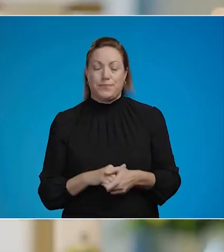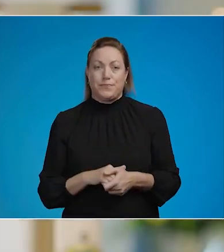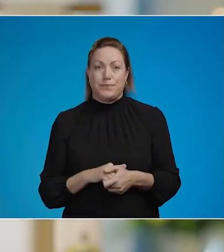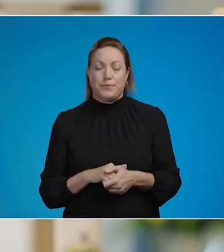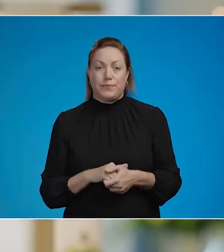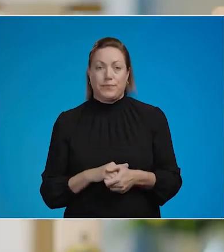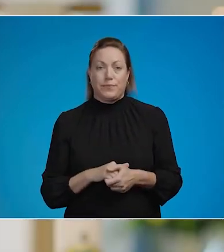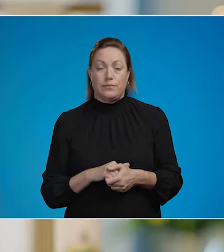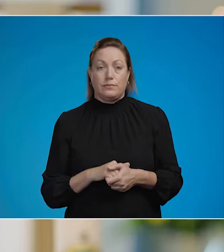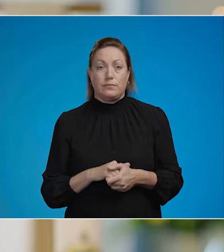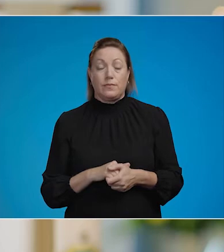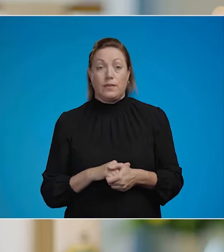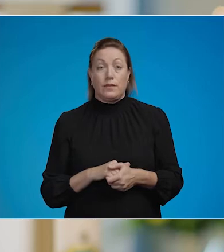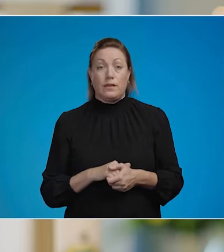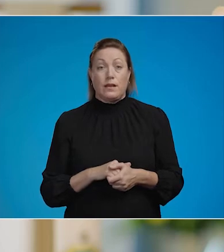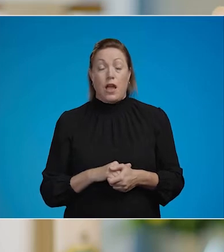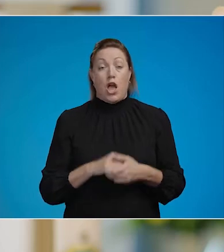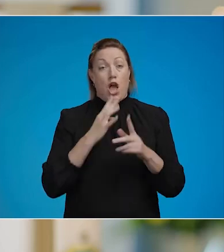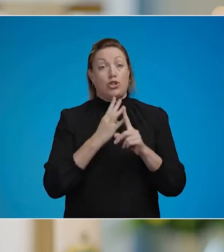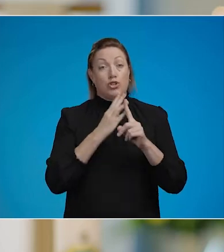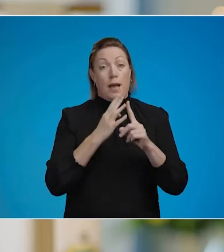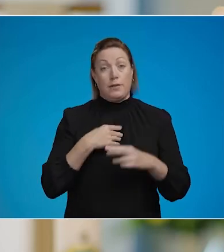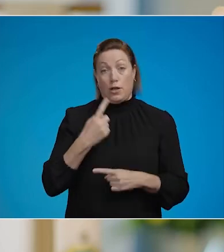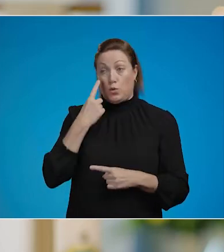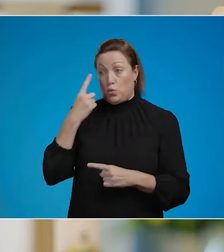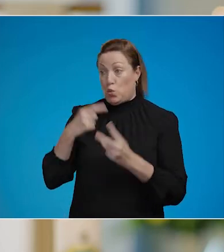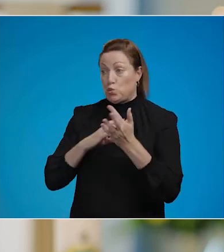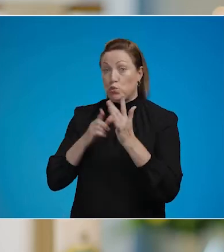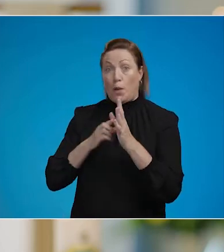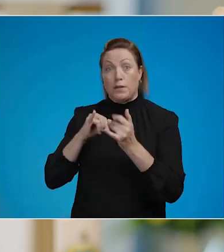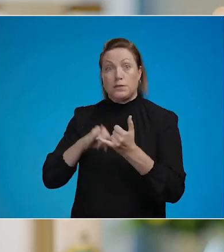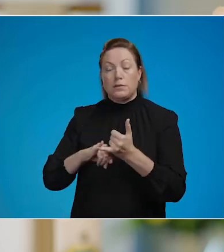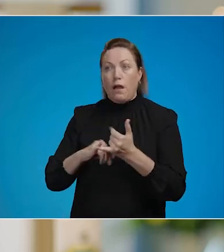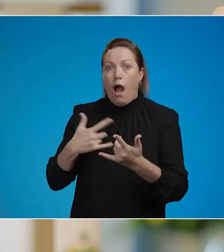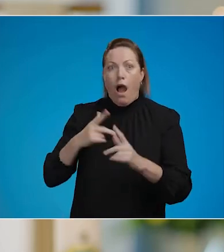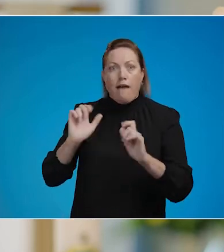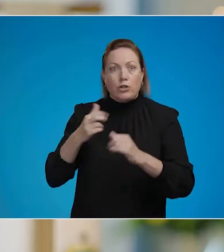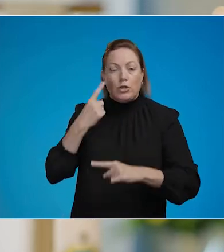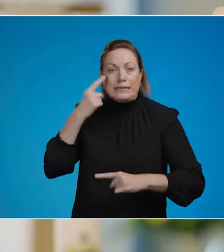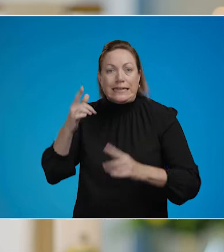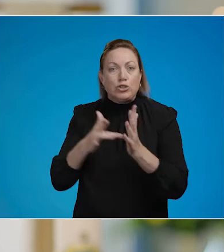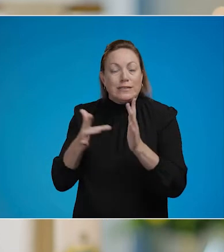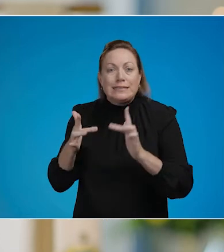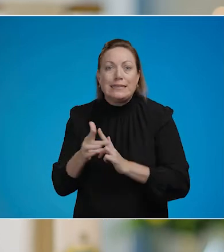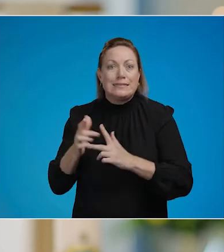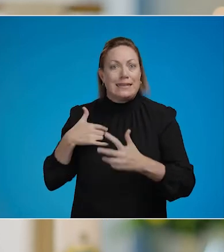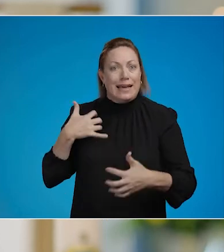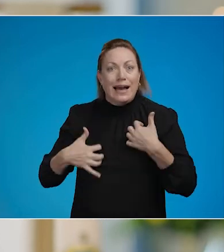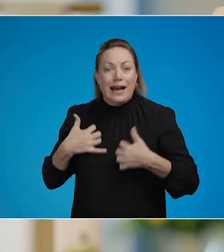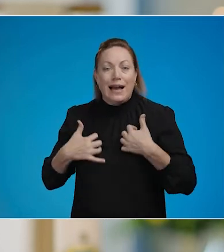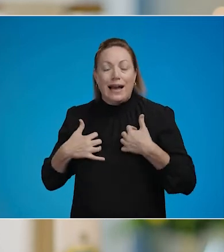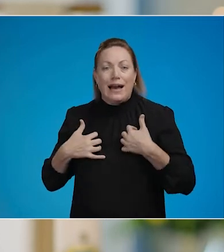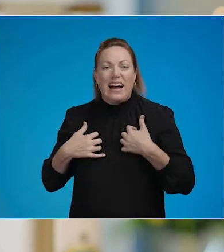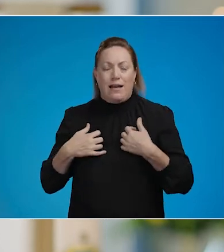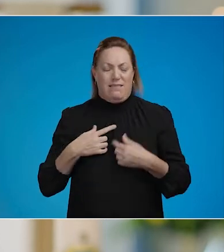When the disciples said, have seen the Lord. He answered, Unless I see the holes that the